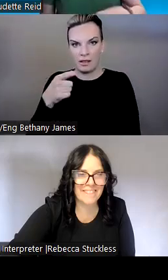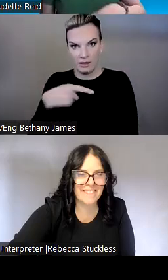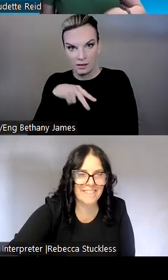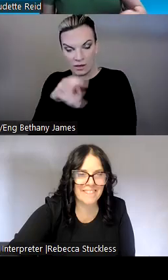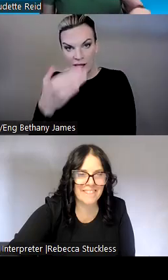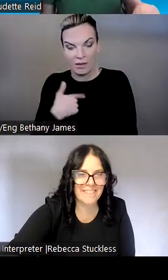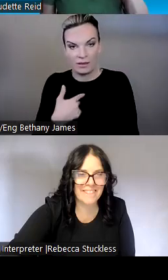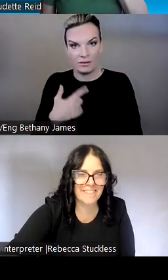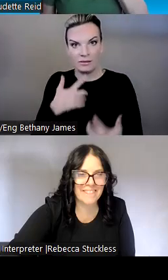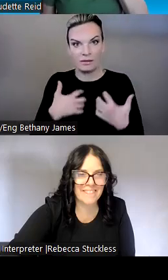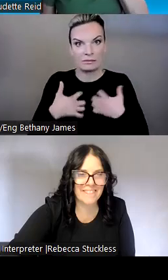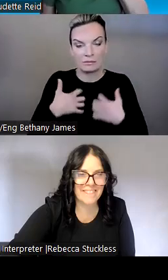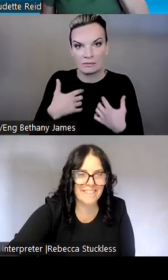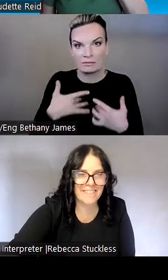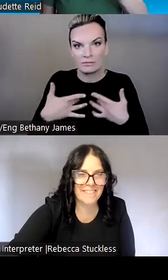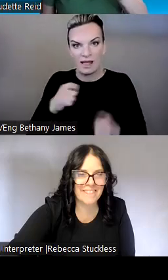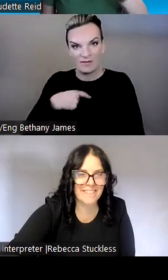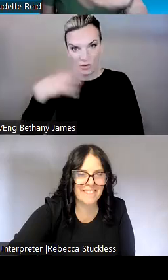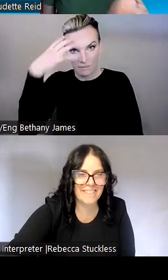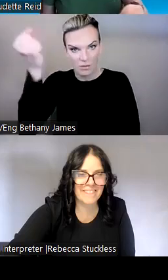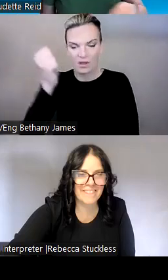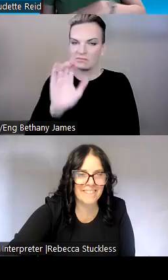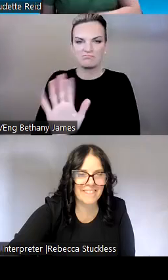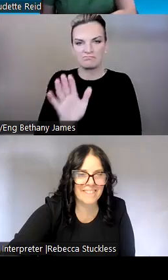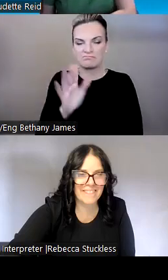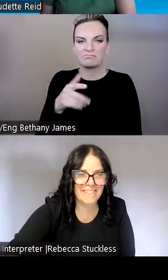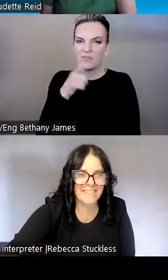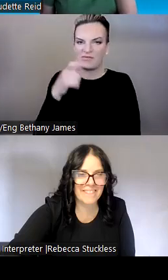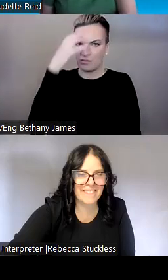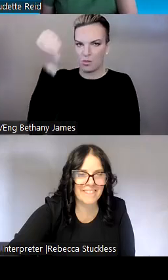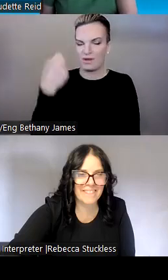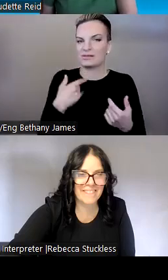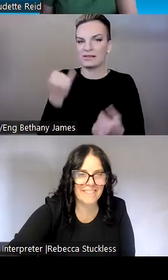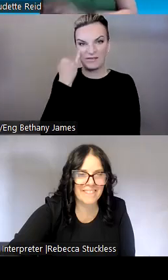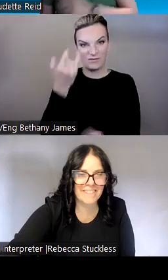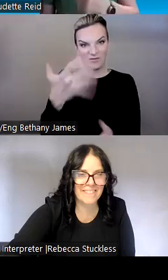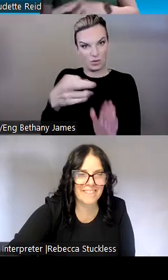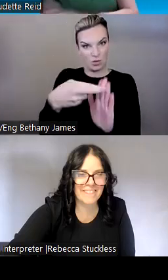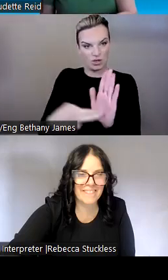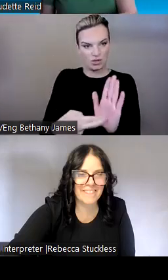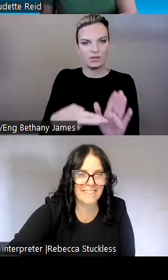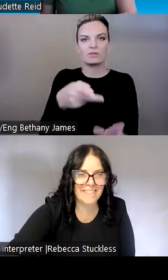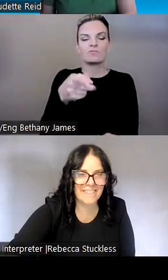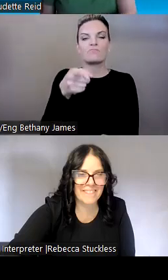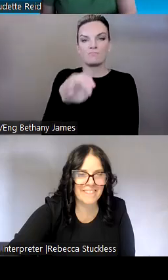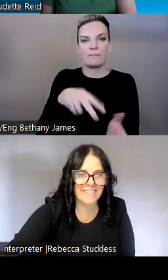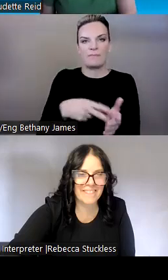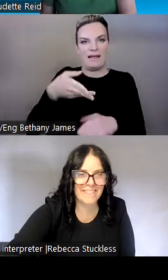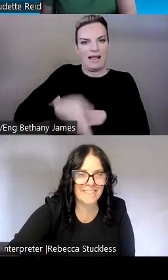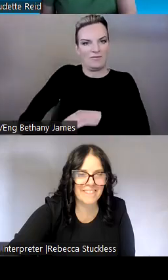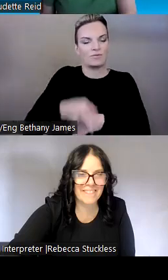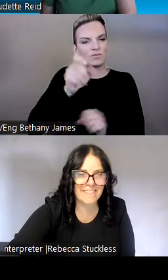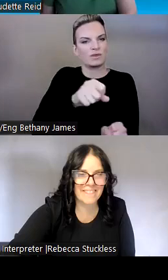anything. Everyone who registered, I've already emailed the handouts so that when we're done here, you'll be able to just